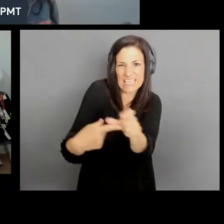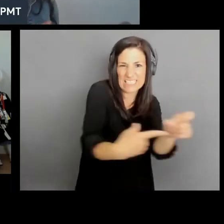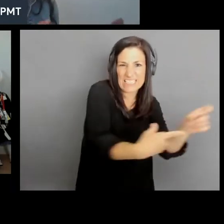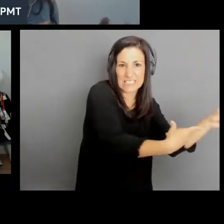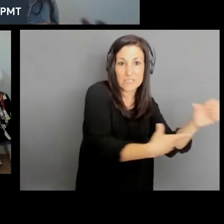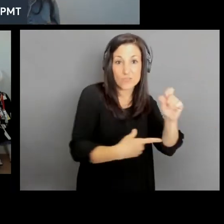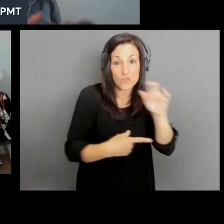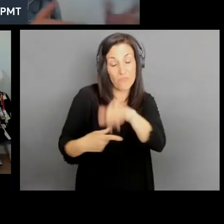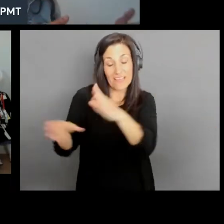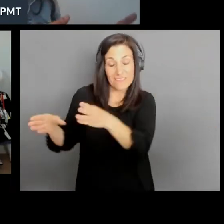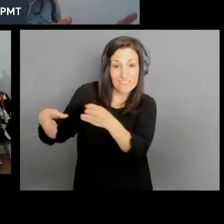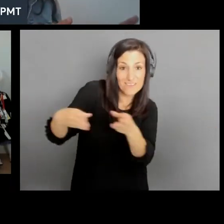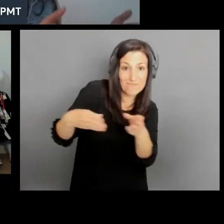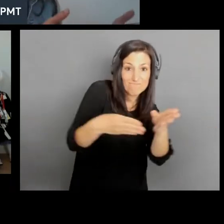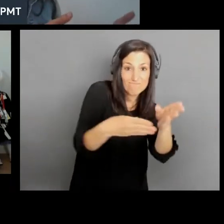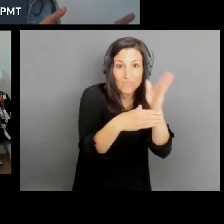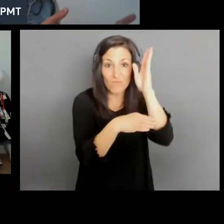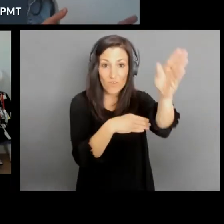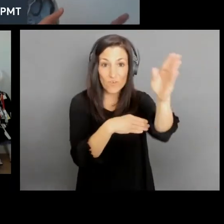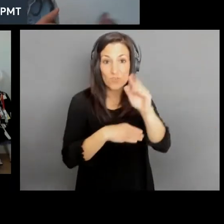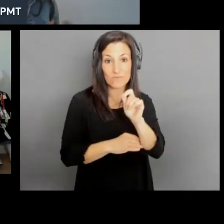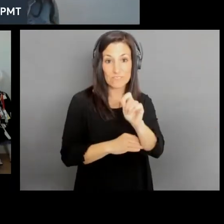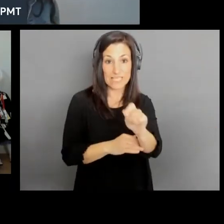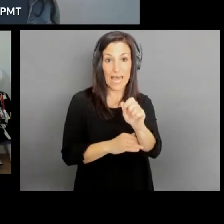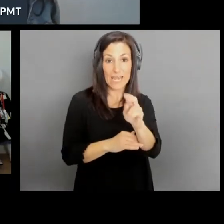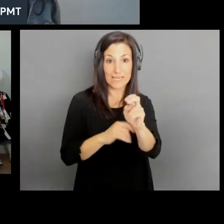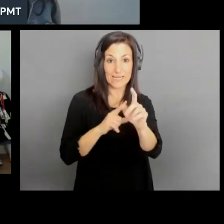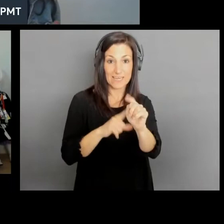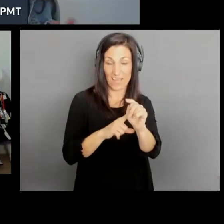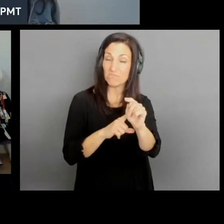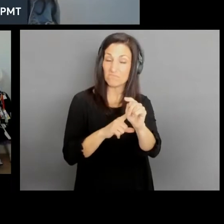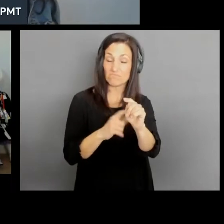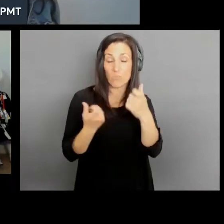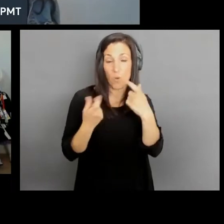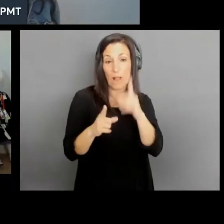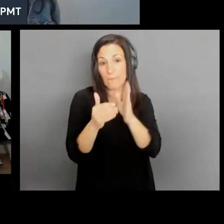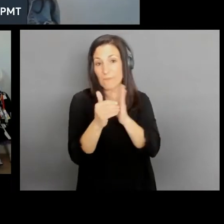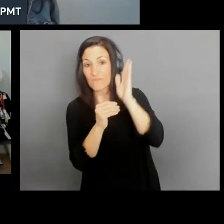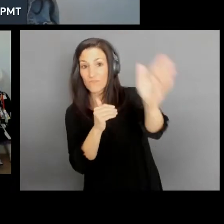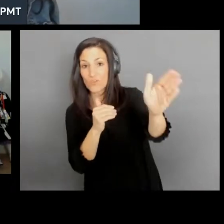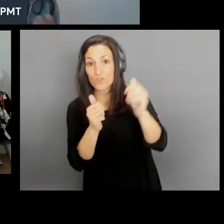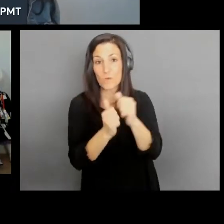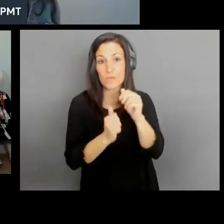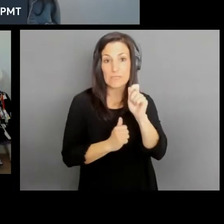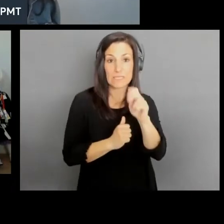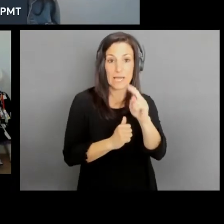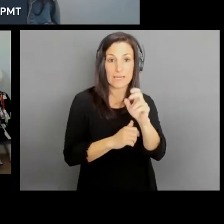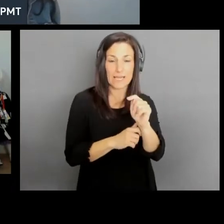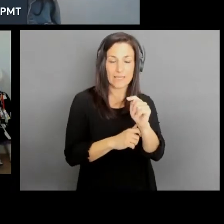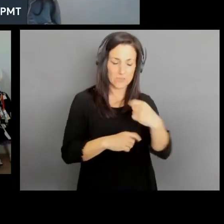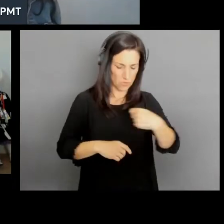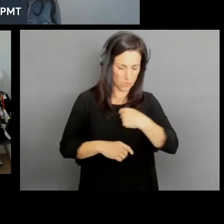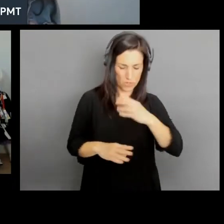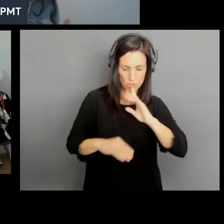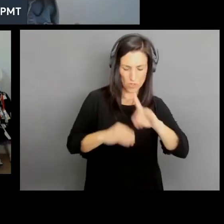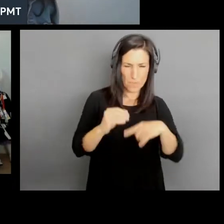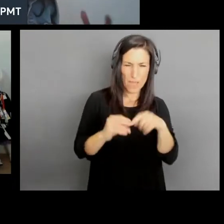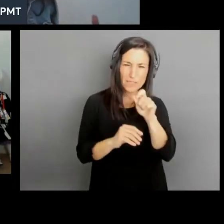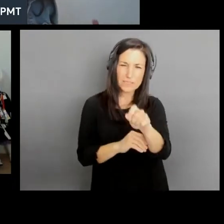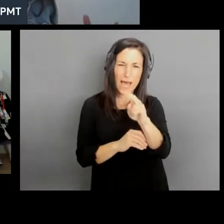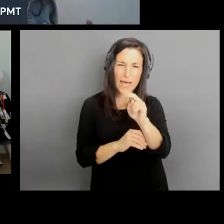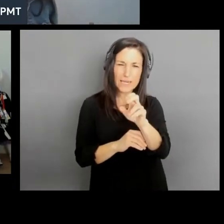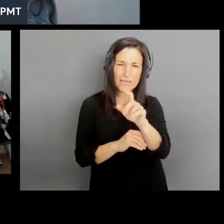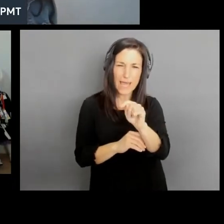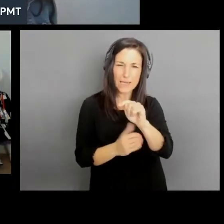of .NET, where .NET is heading. So when we talk about .NET modernization, what we're really talking about is how to get